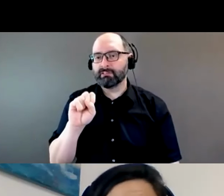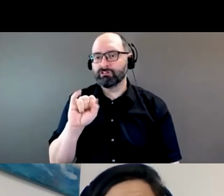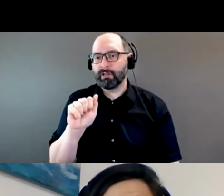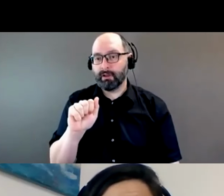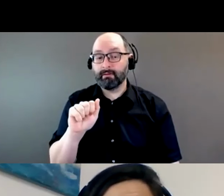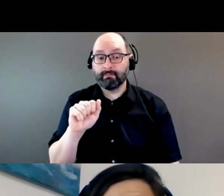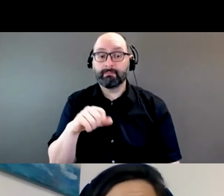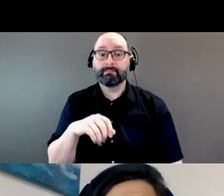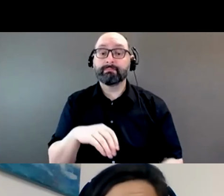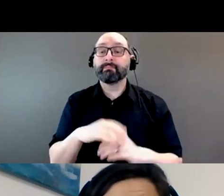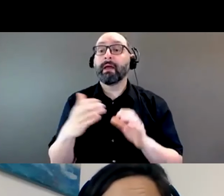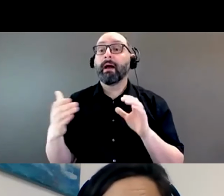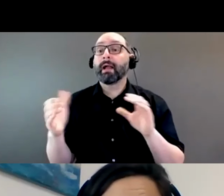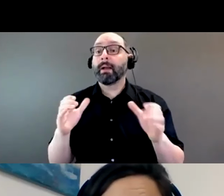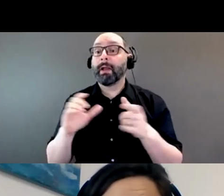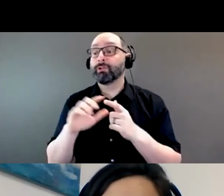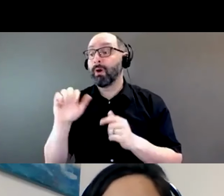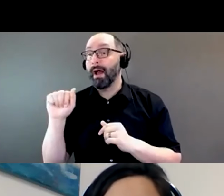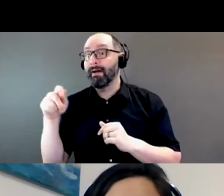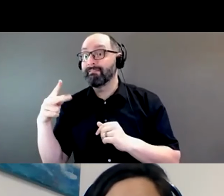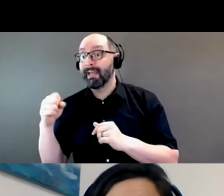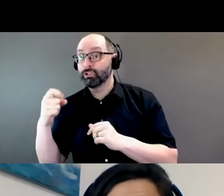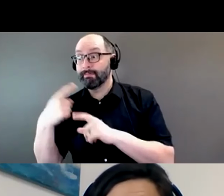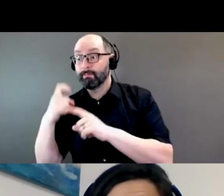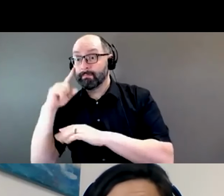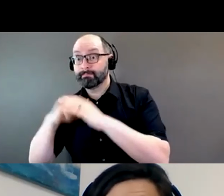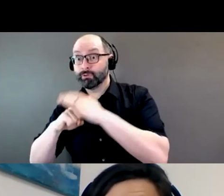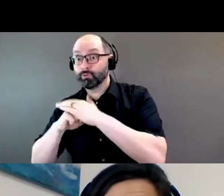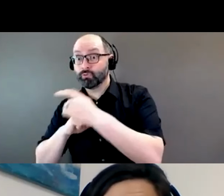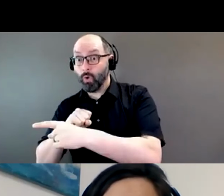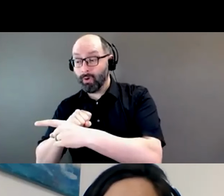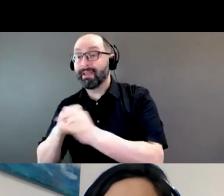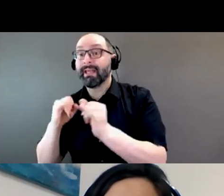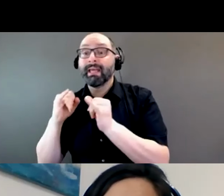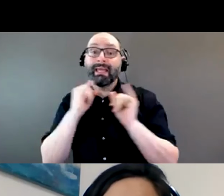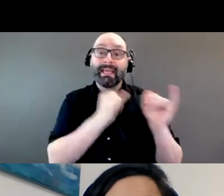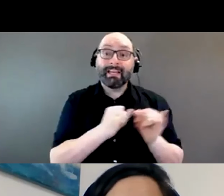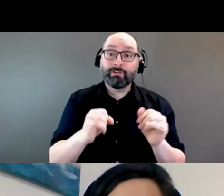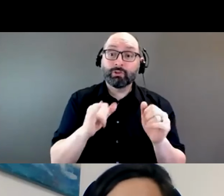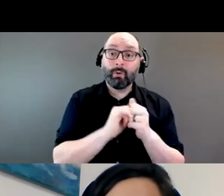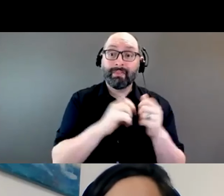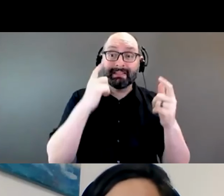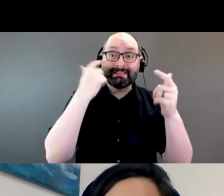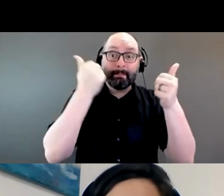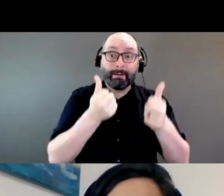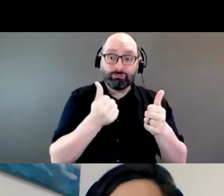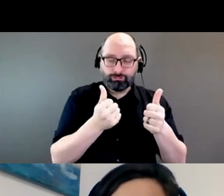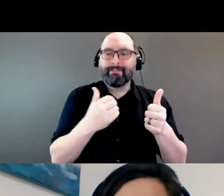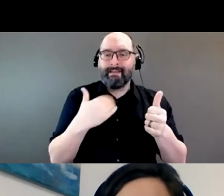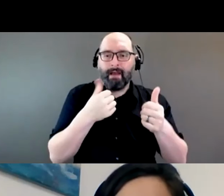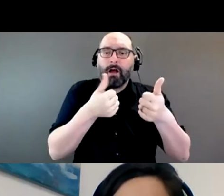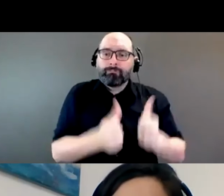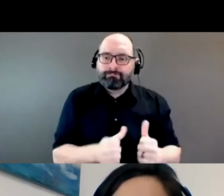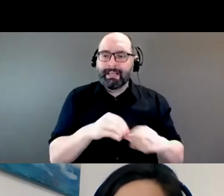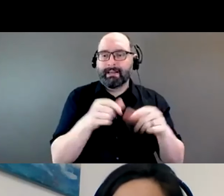In contrast to aphasia from a stroke, individuals who have dementia do have decline in their language over